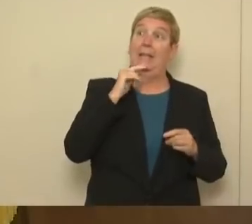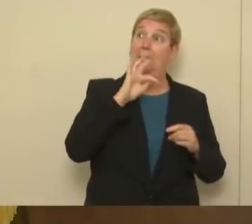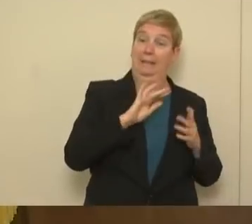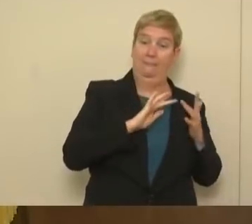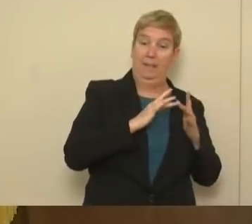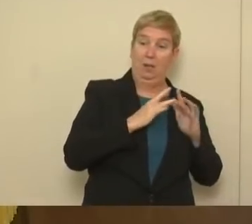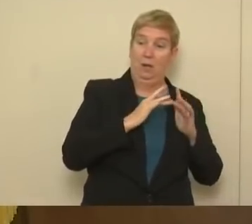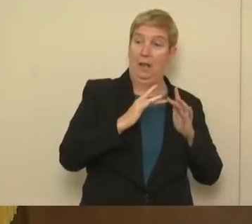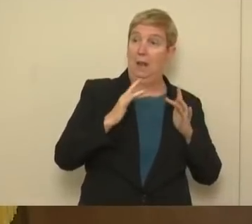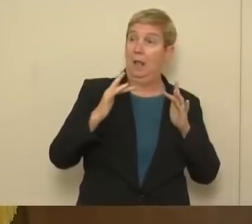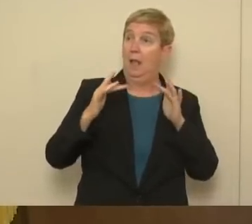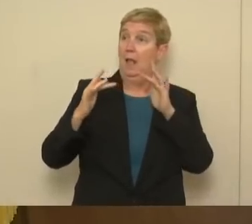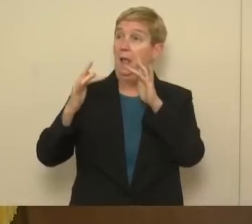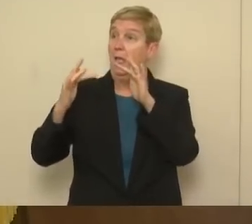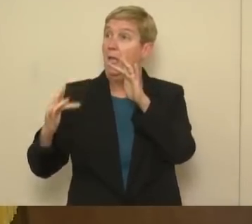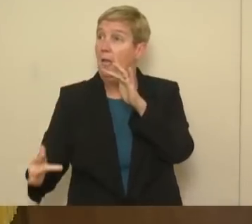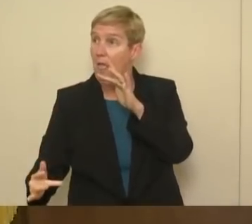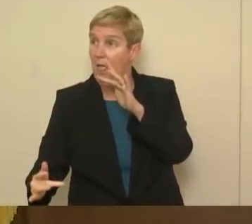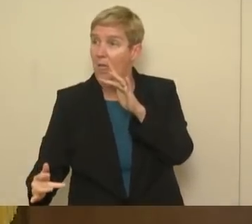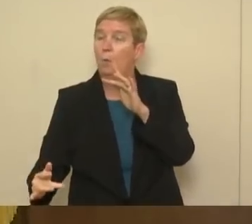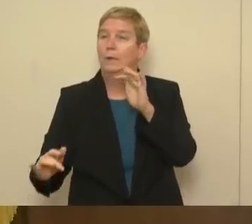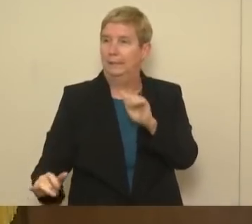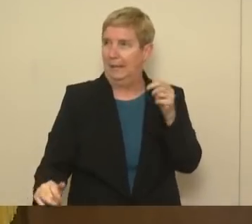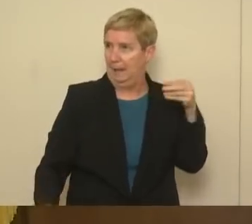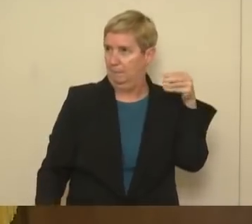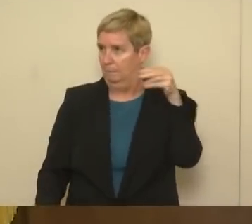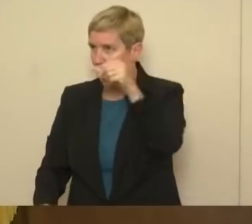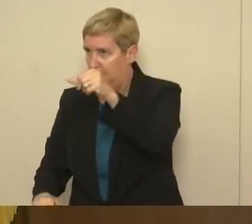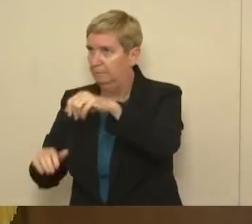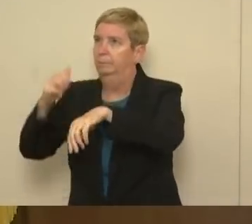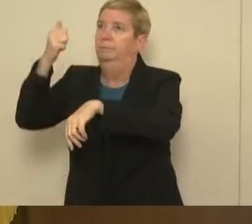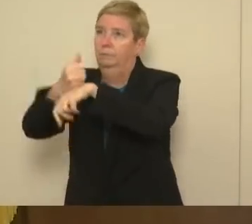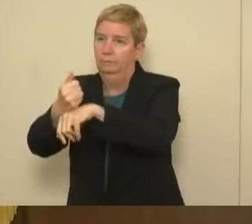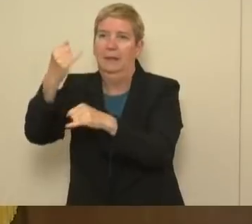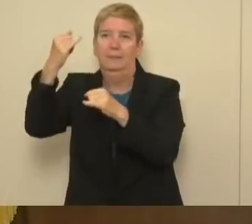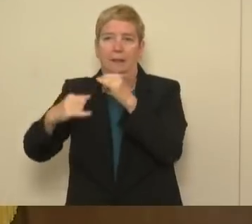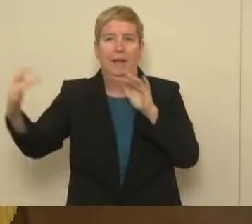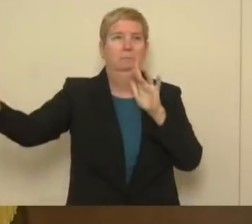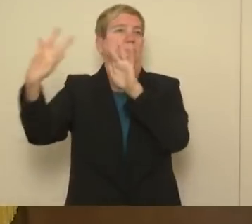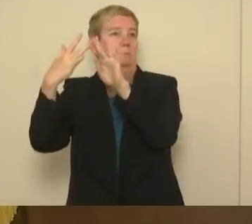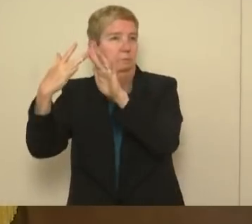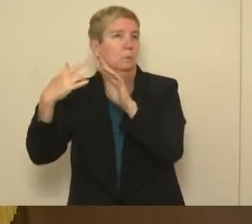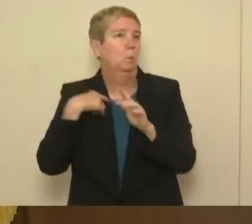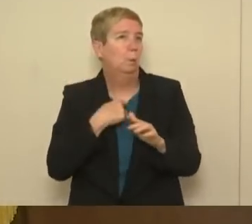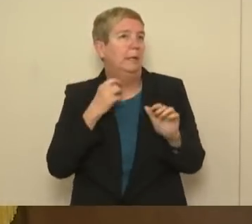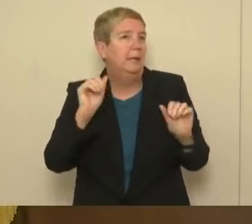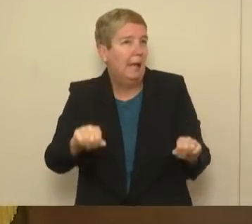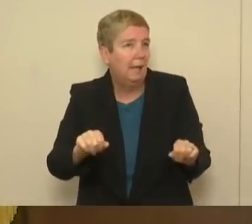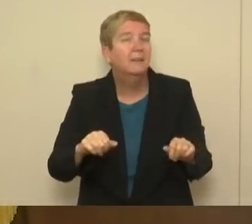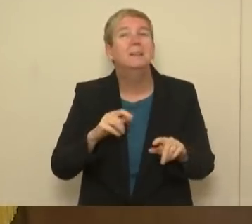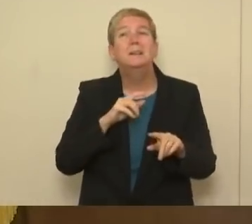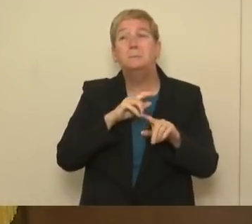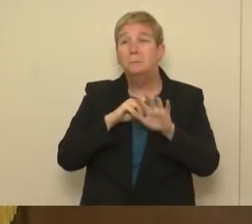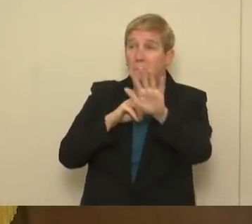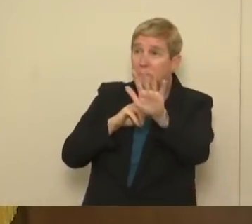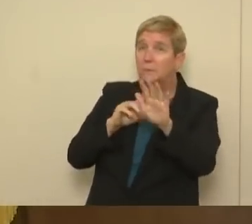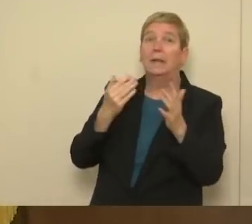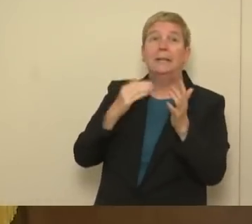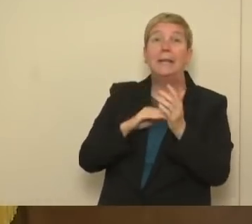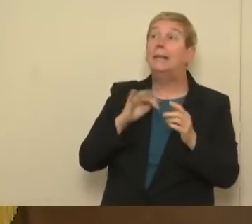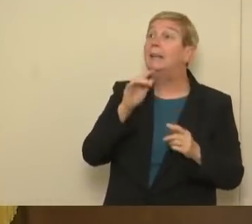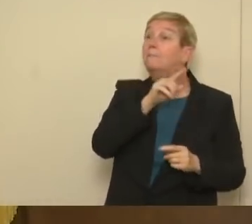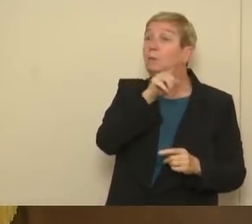of strategies, including hotspots. So please reach out to us and let us know, and I'll